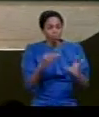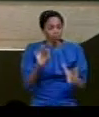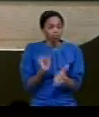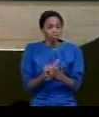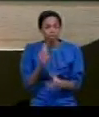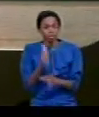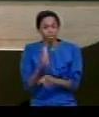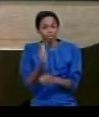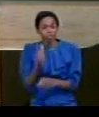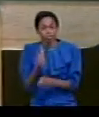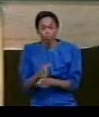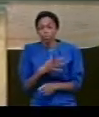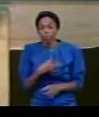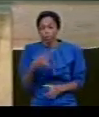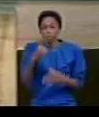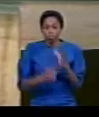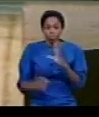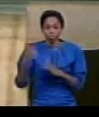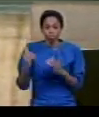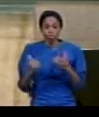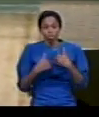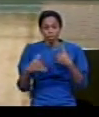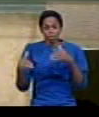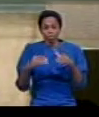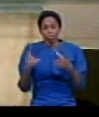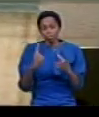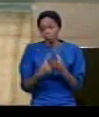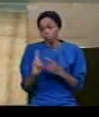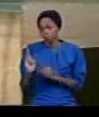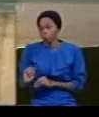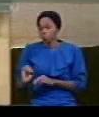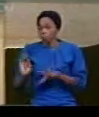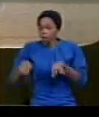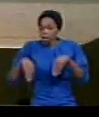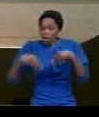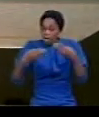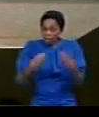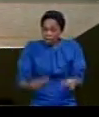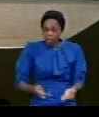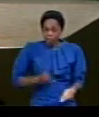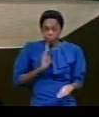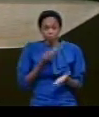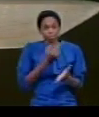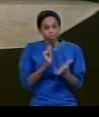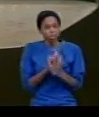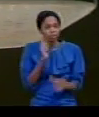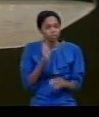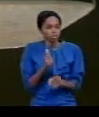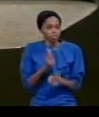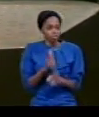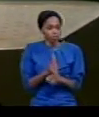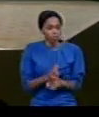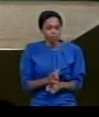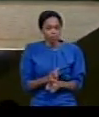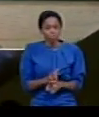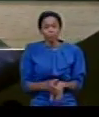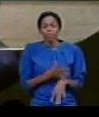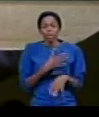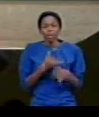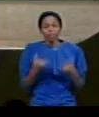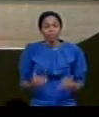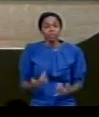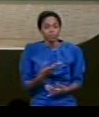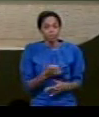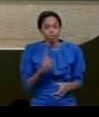what God has done to produce and to grant us that justification. And then there are two sets